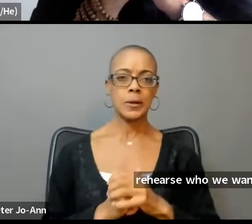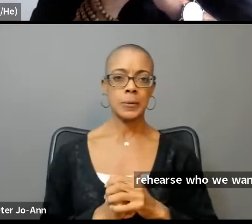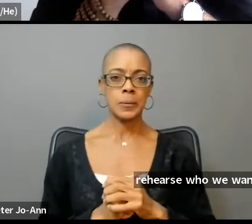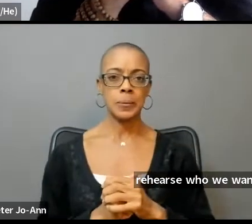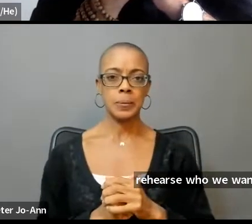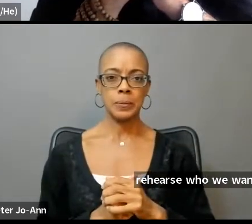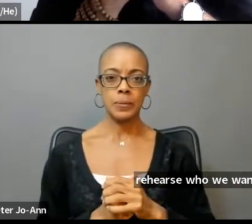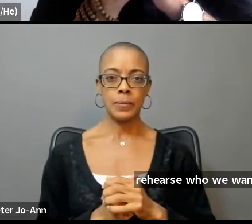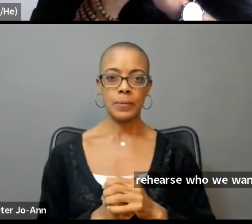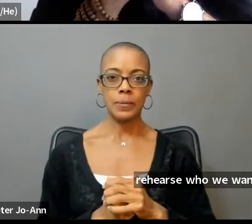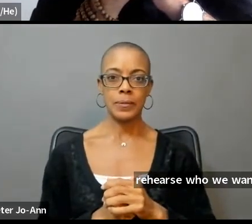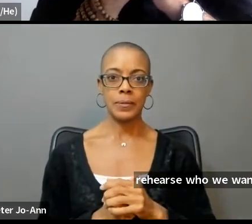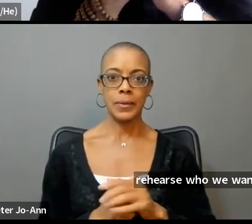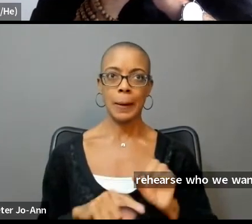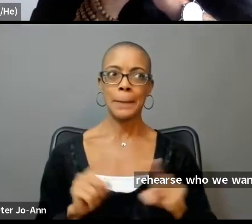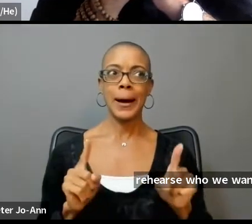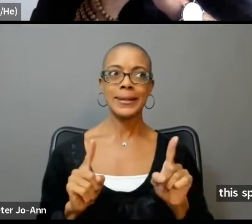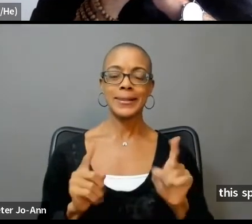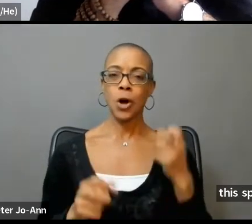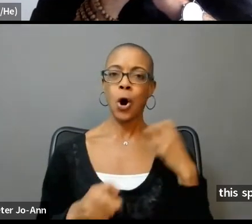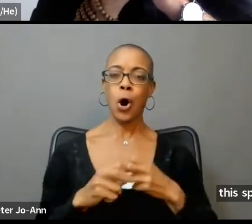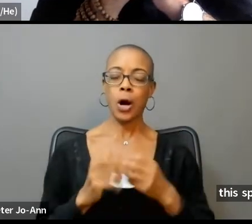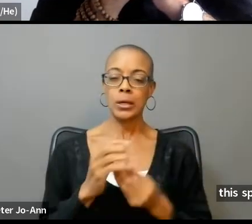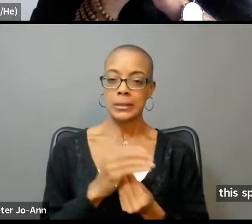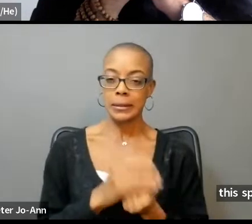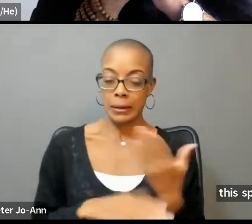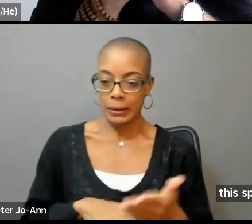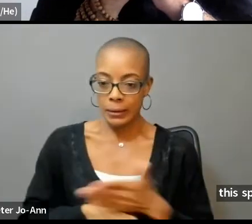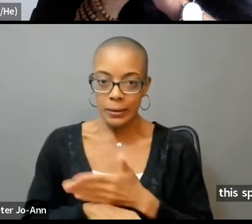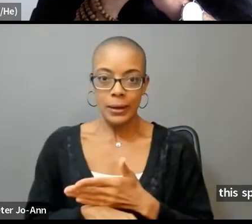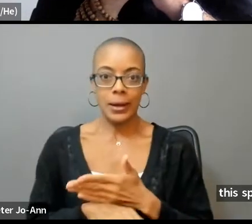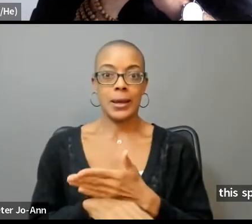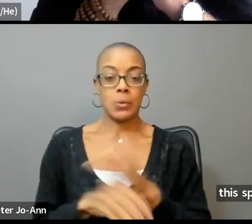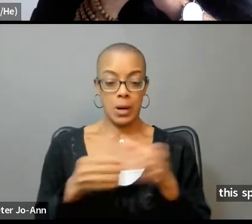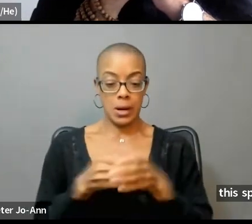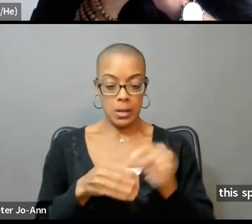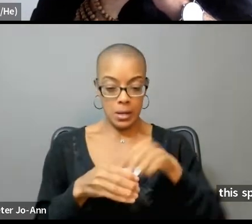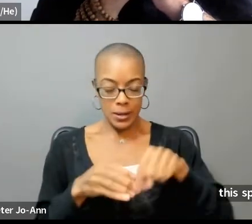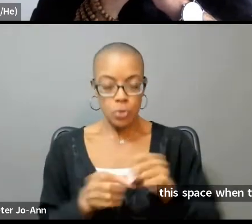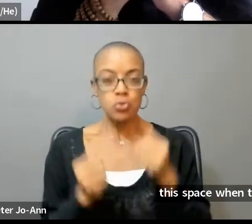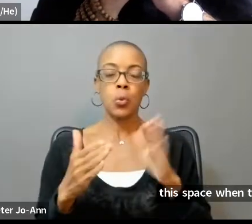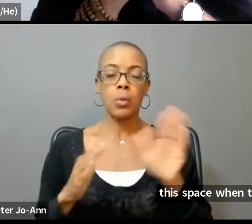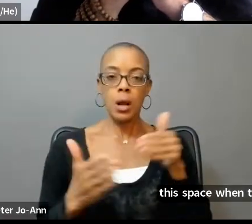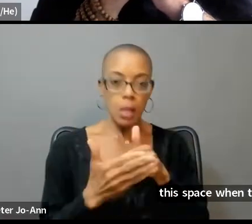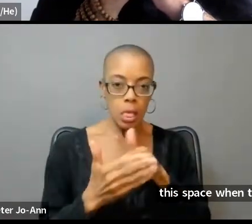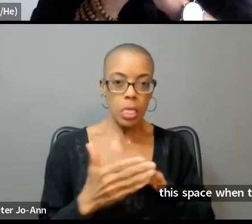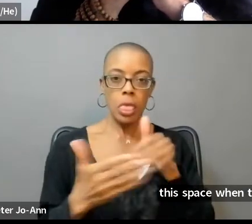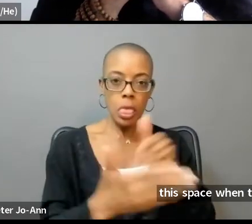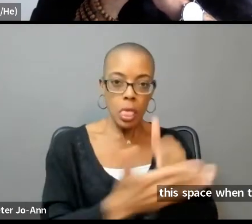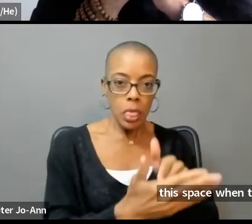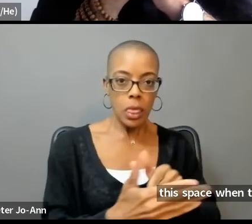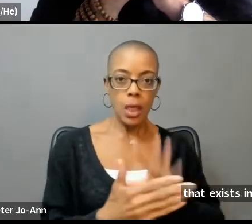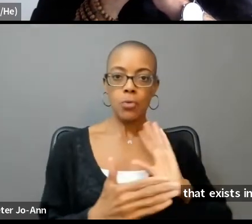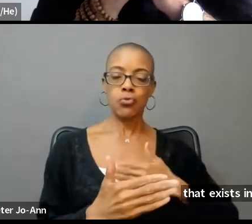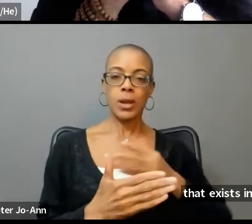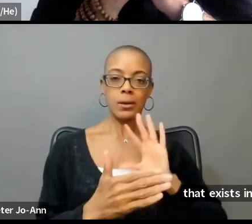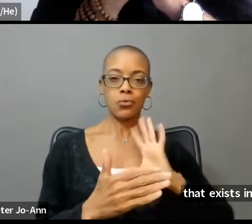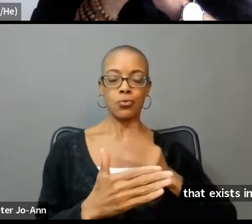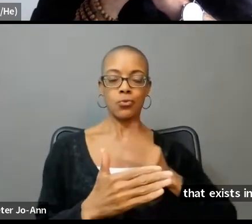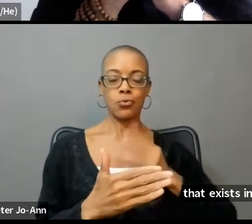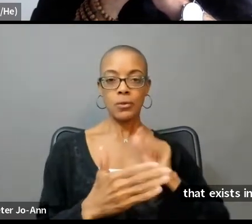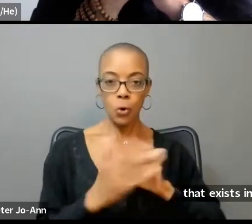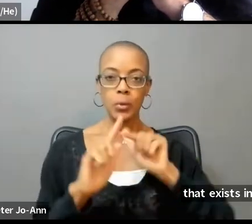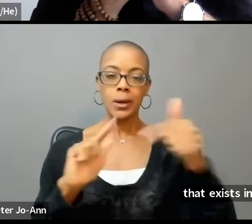when there's so much transphobia and misogyny that exists in this one space that we call drag. And I can even think about when I first